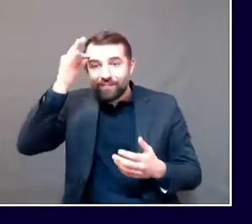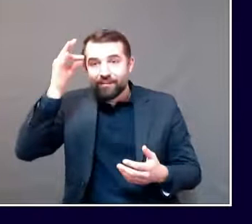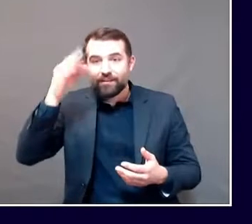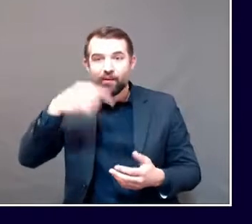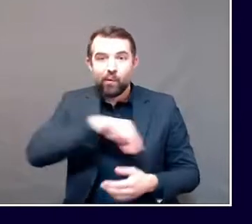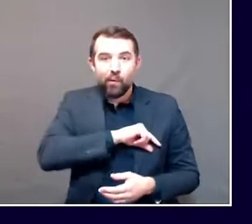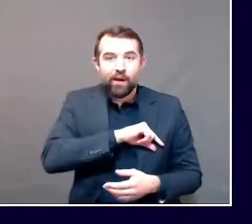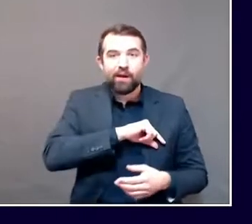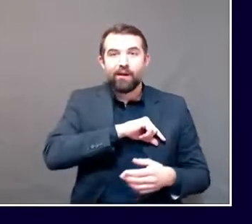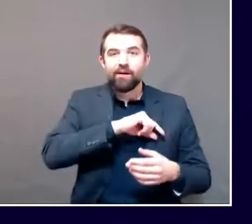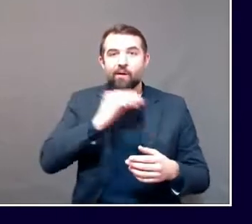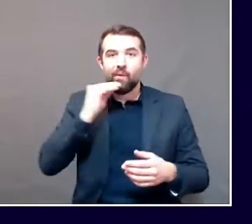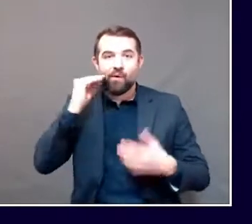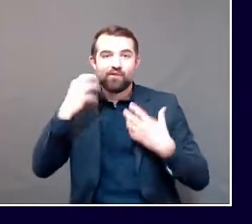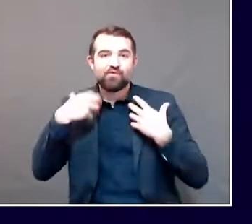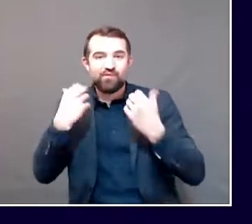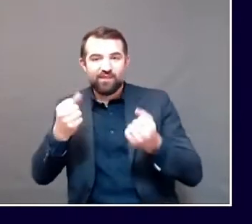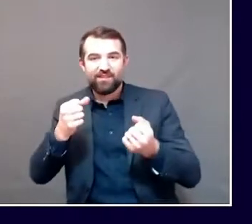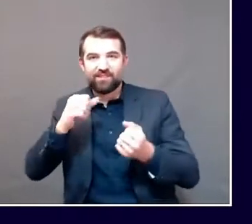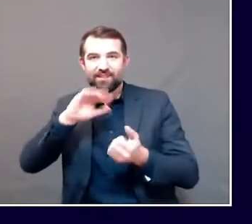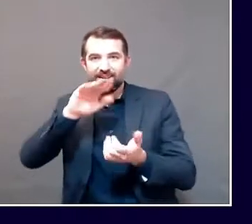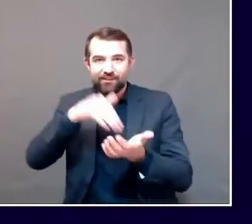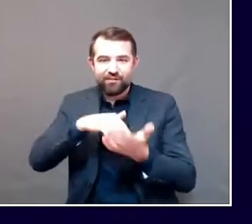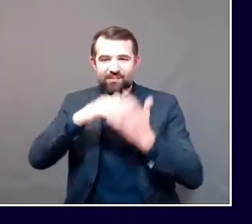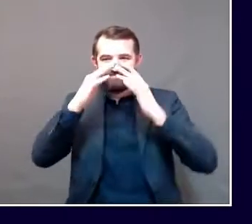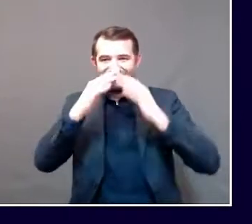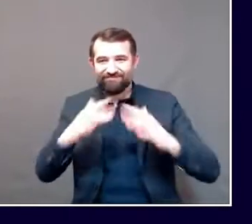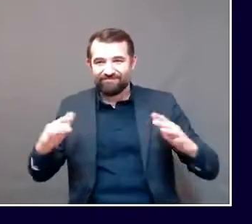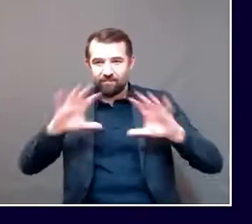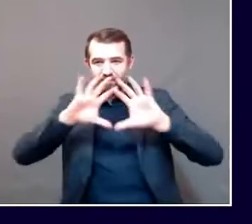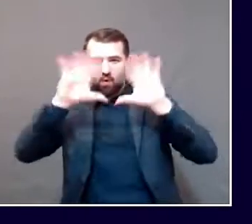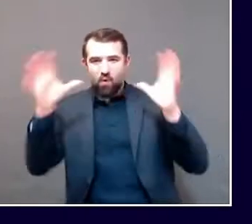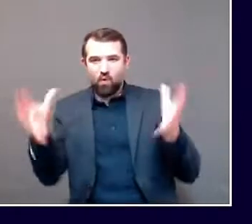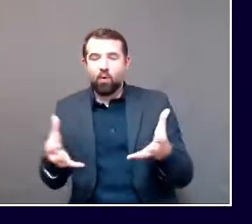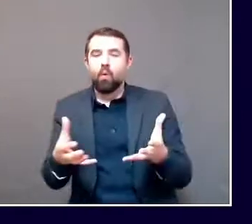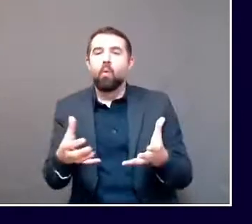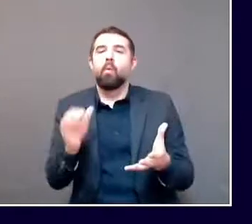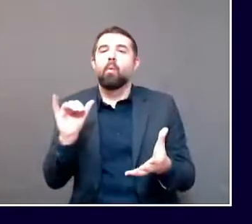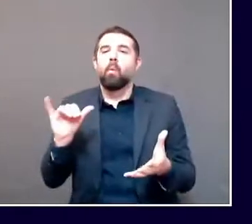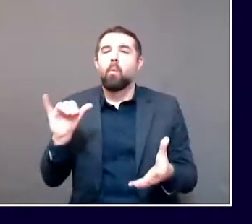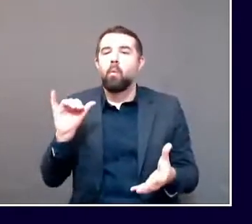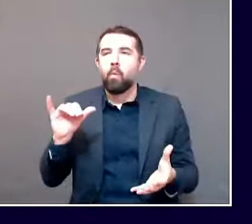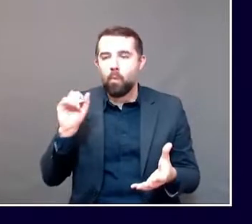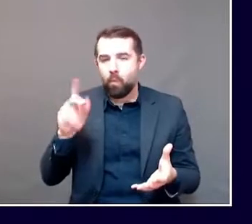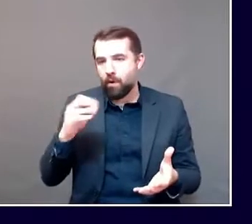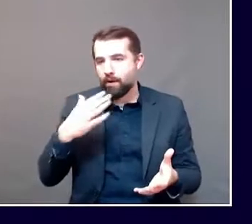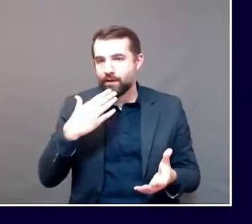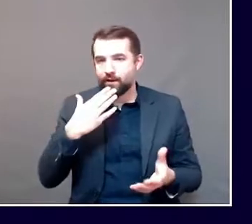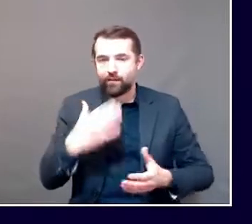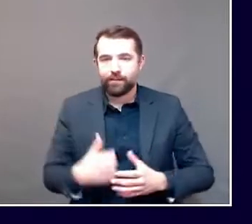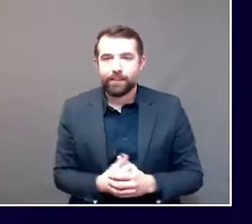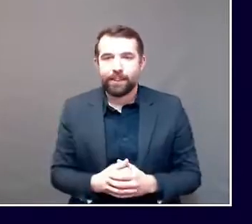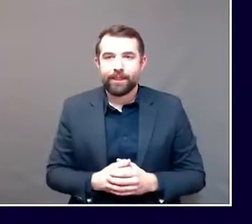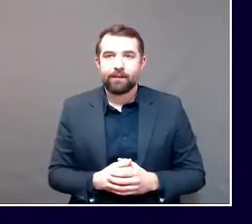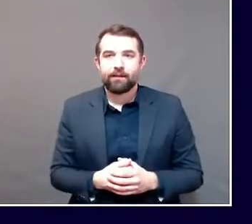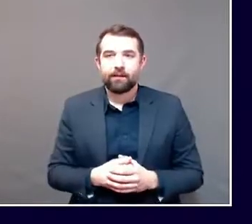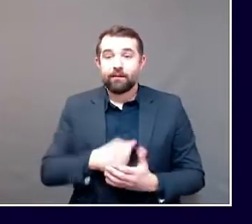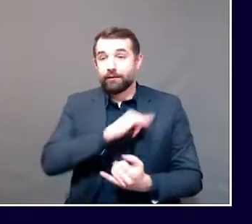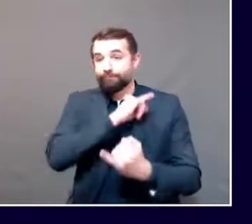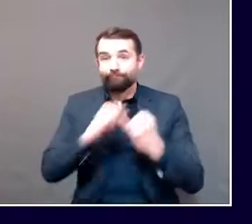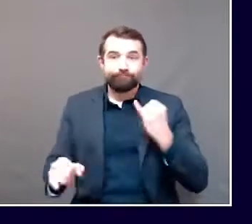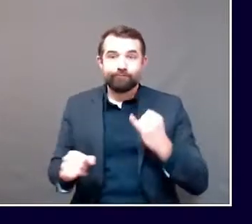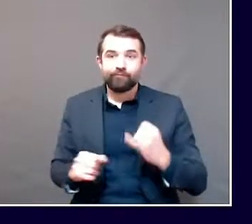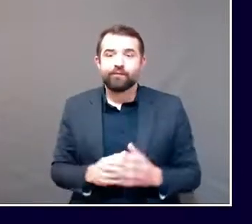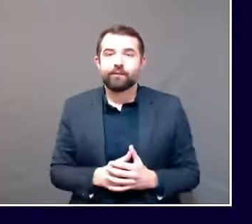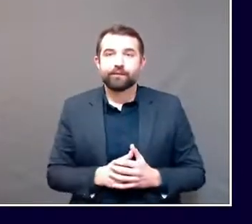Maine who received vaccine this week. Got it. All right, thank you very much. Yep. And the final question of the afternoon goes